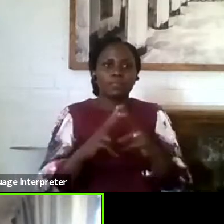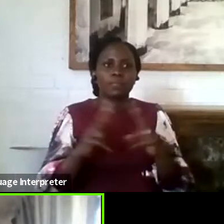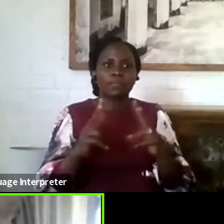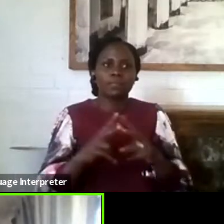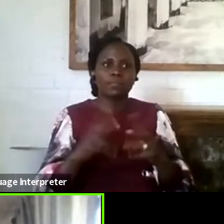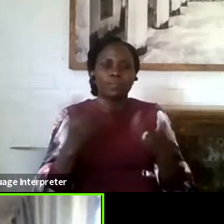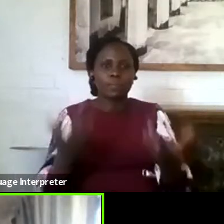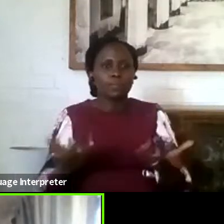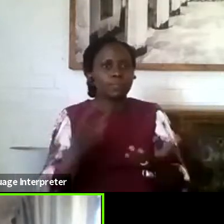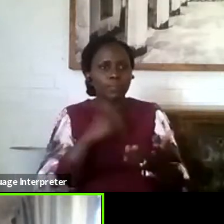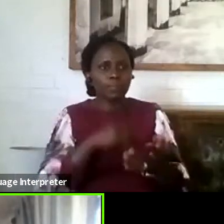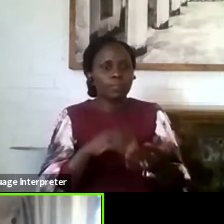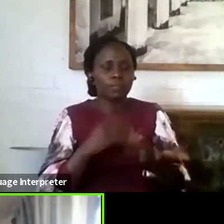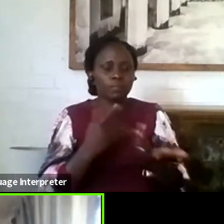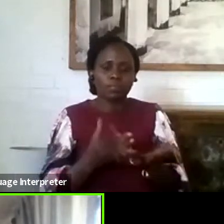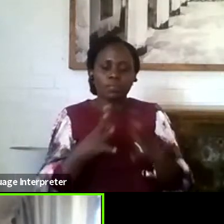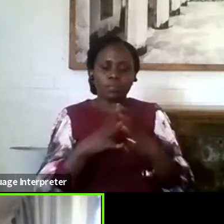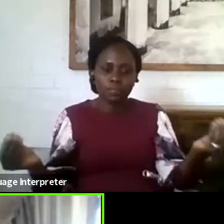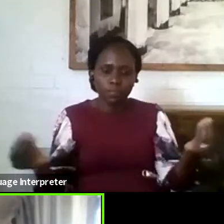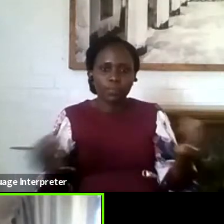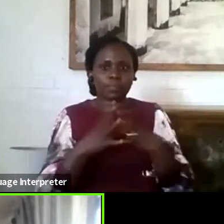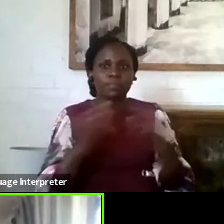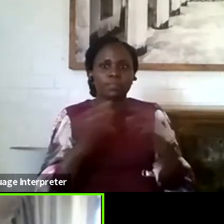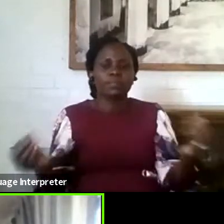lacking in independence.